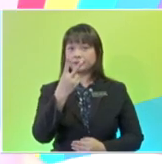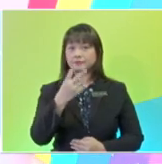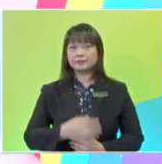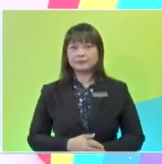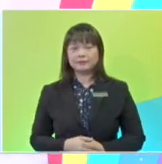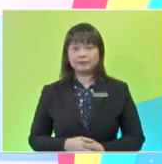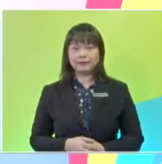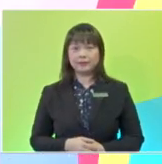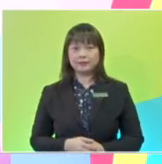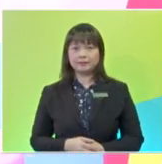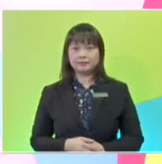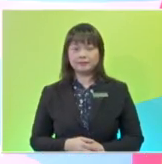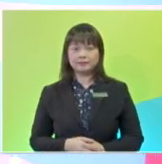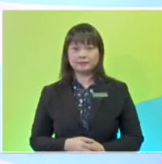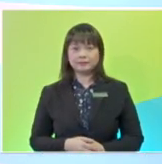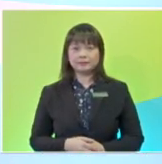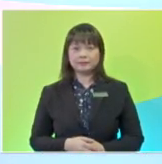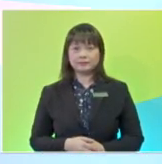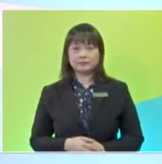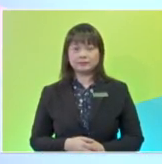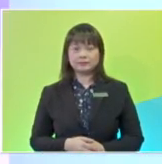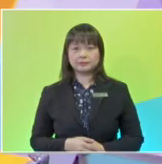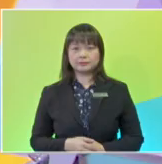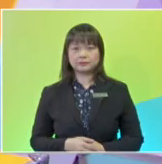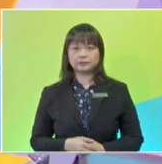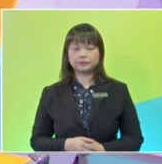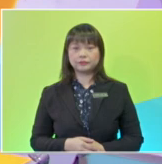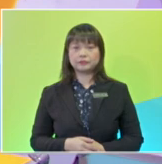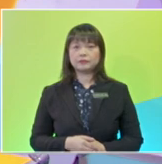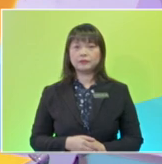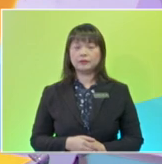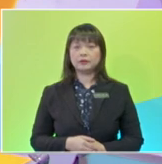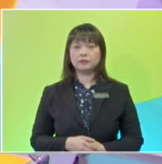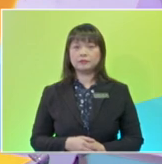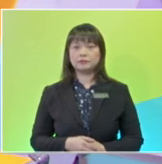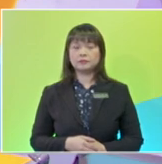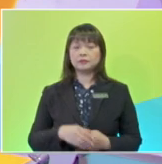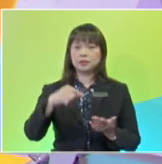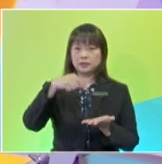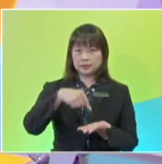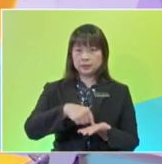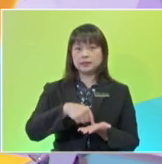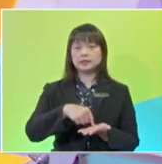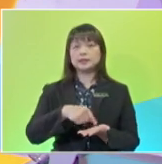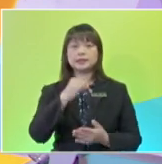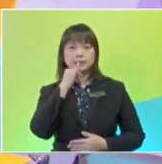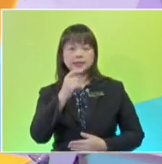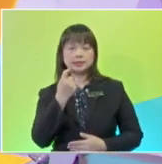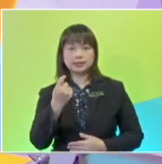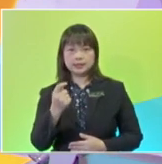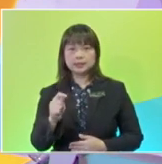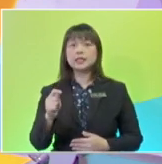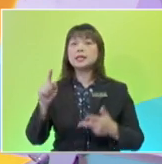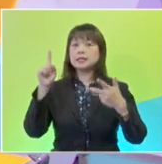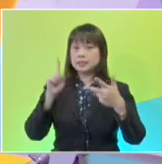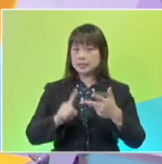uh-huh. There you go. Yes. Okay, so this is the third method that mm-hmm. We have just introduced to everyone at home. Yeah? Can you do it